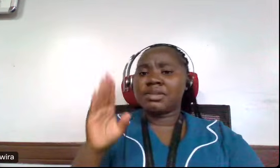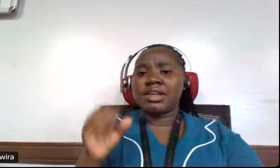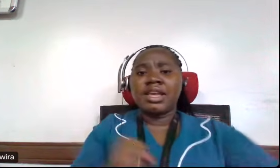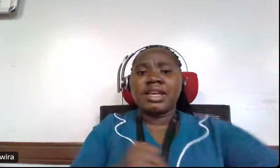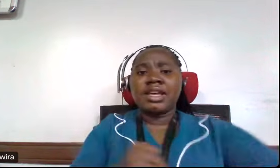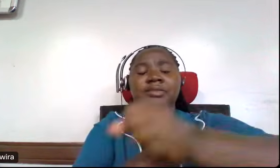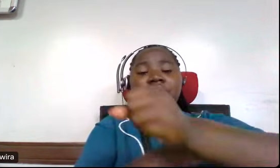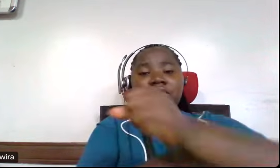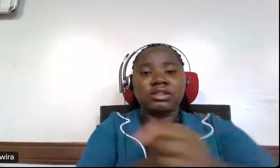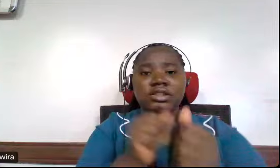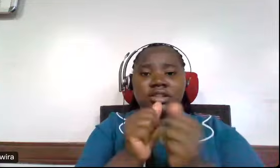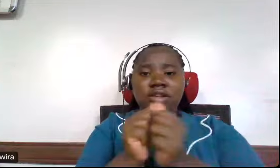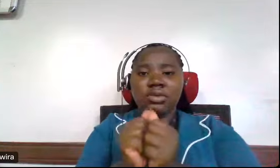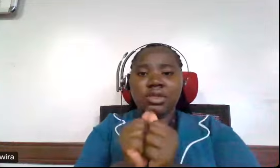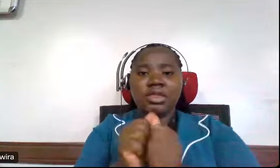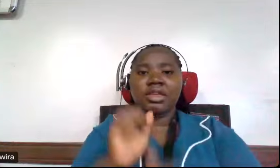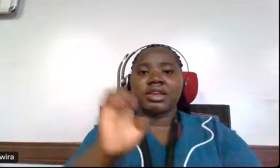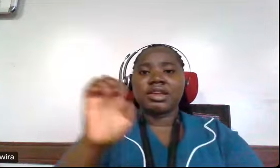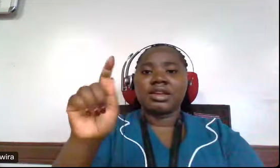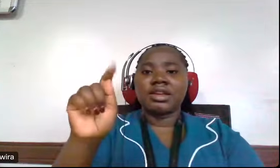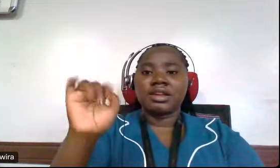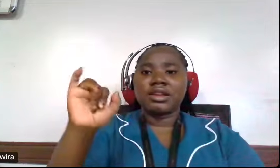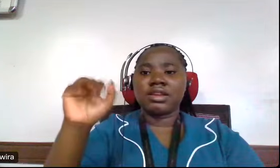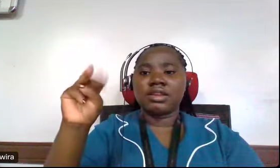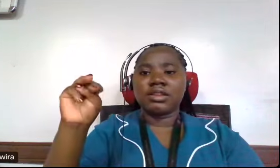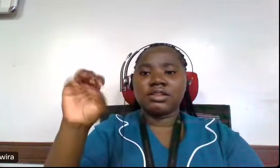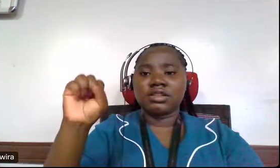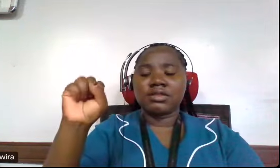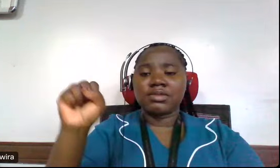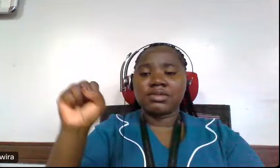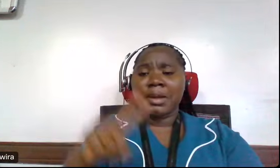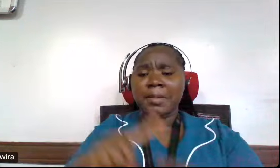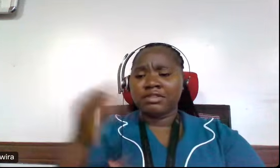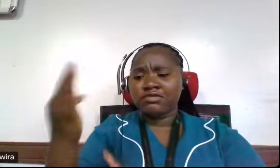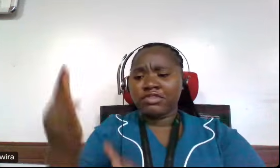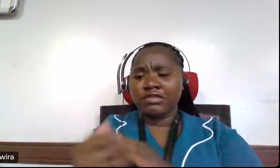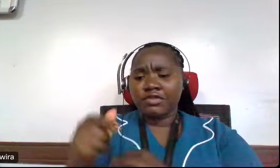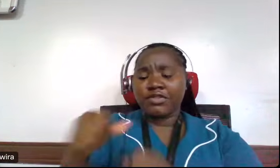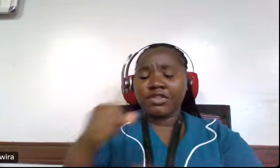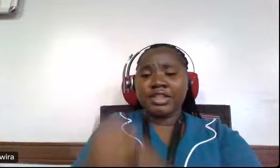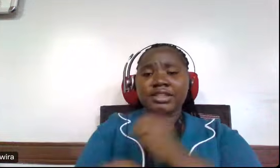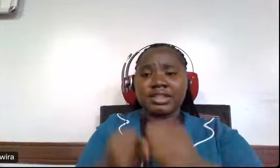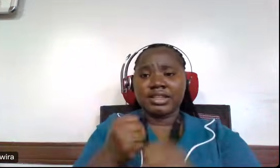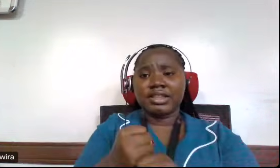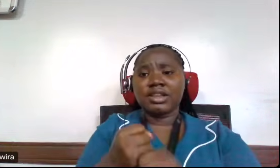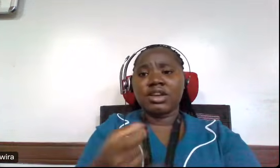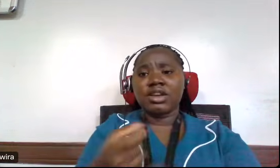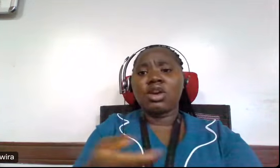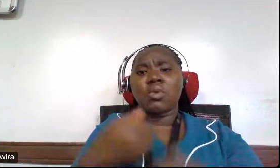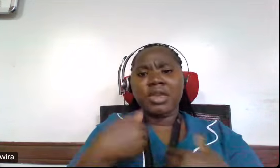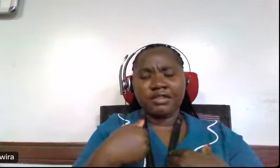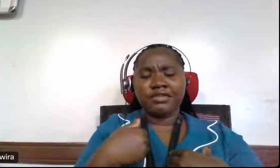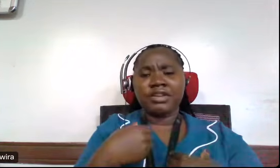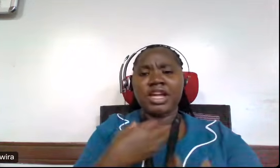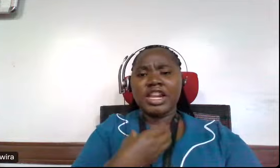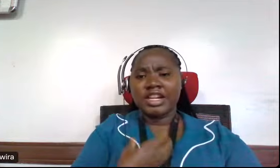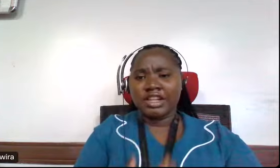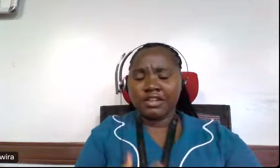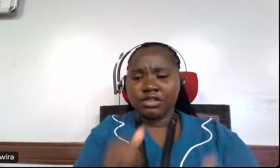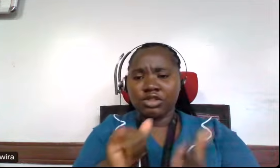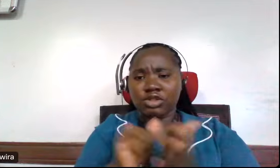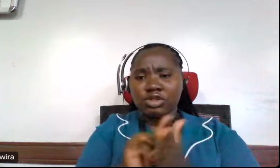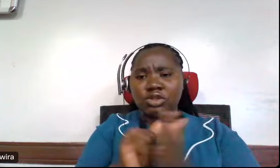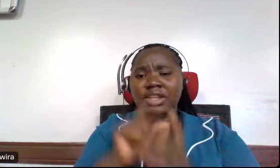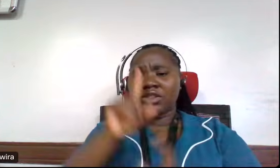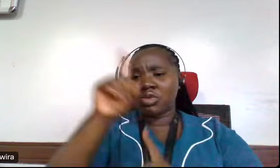eTIMS receipt. But now when it comes to filing of this year's return, we made a relaxation so that you're able to manually claim